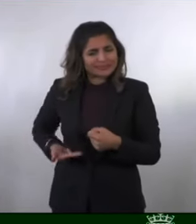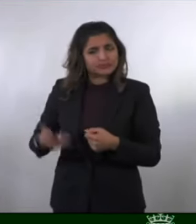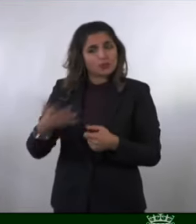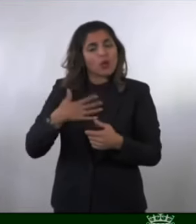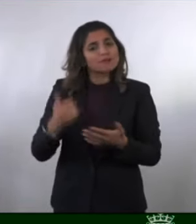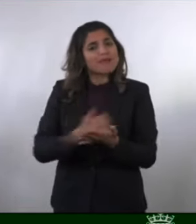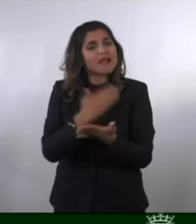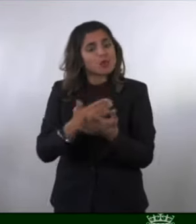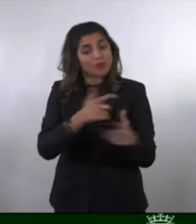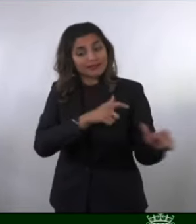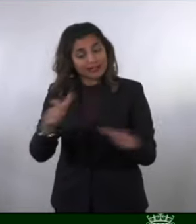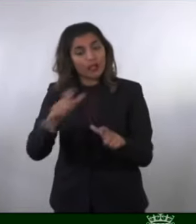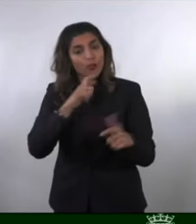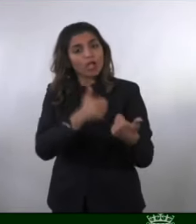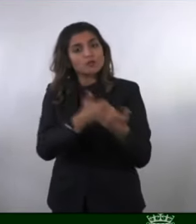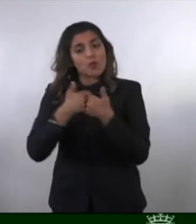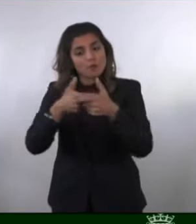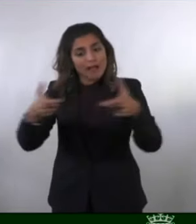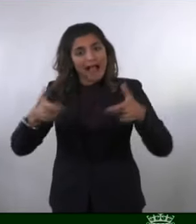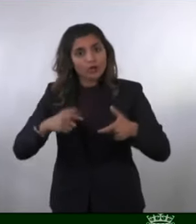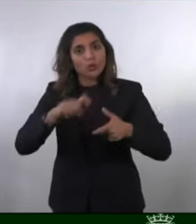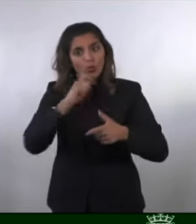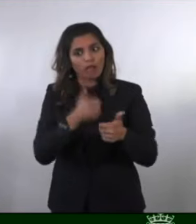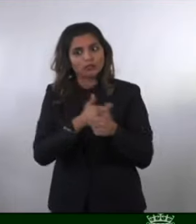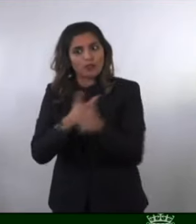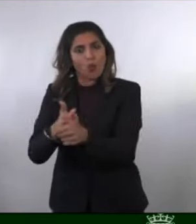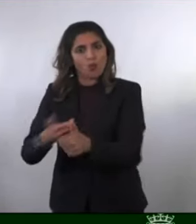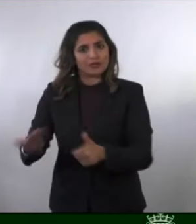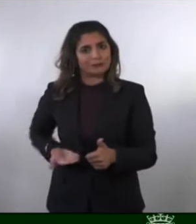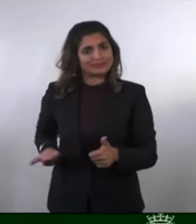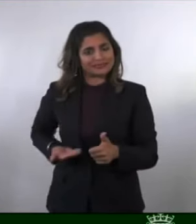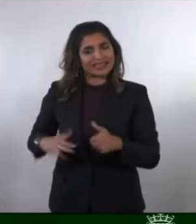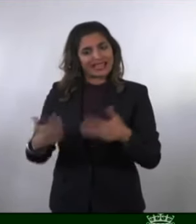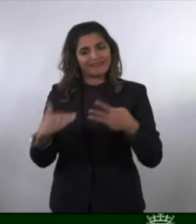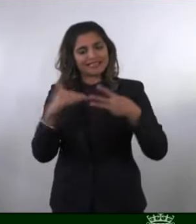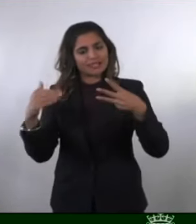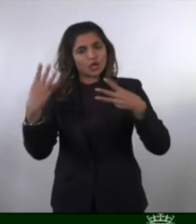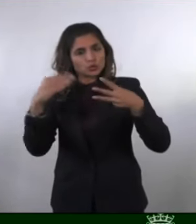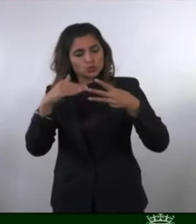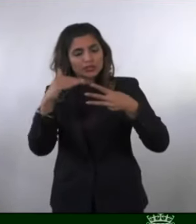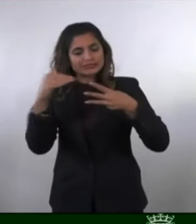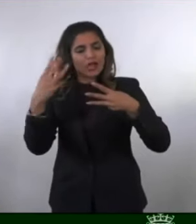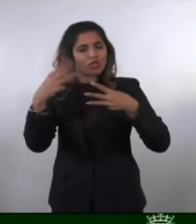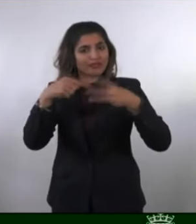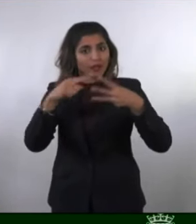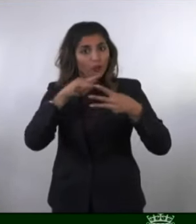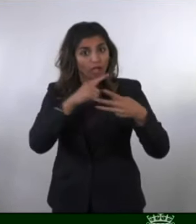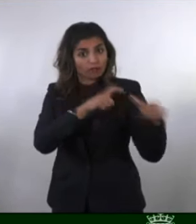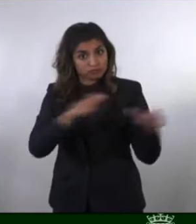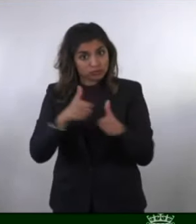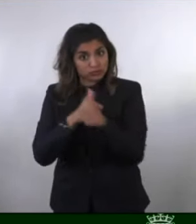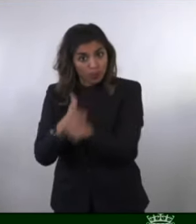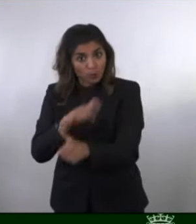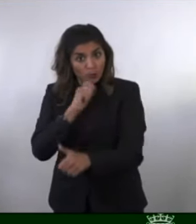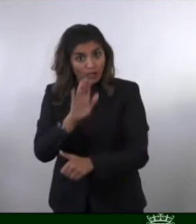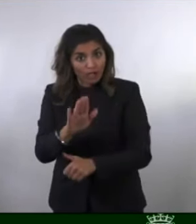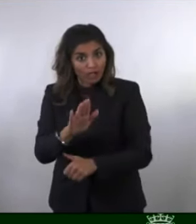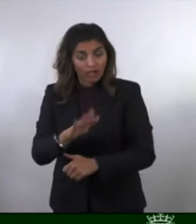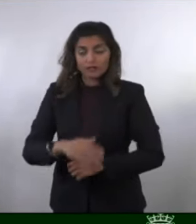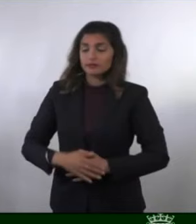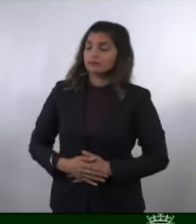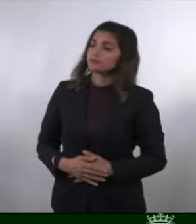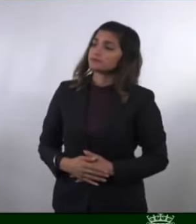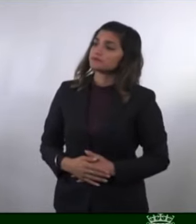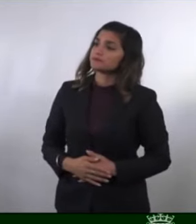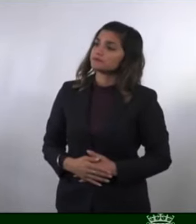in place if they are to go into Tier 2 or 3. Prime Minister. Yes, I thank my honourable friend.